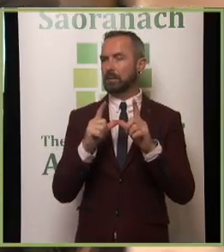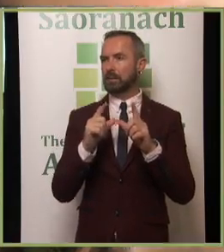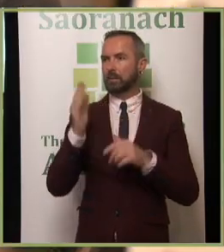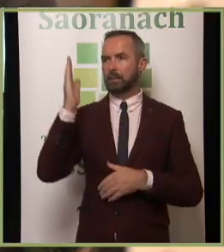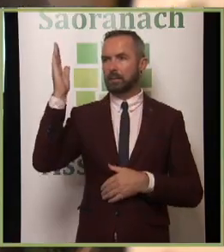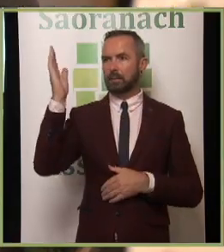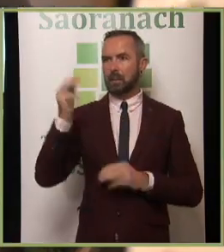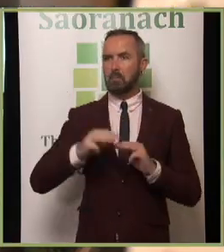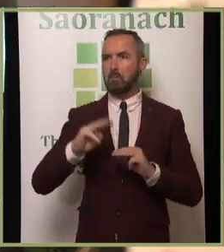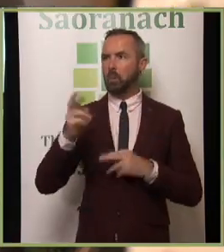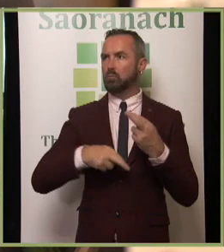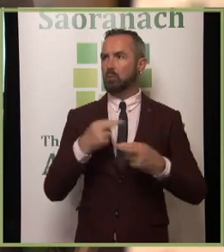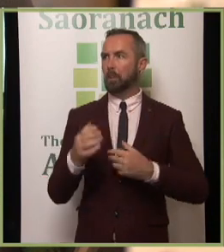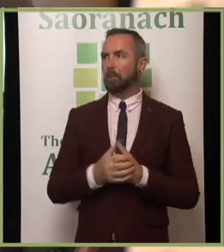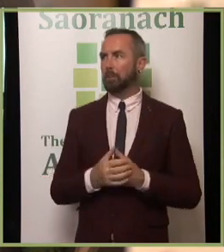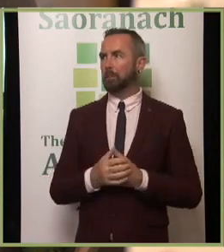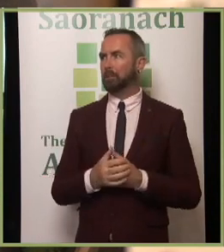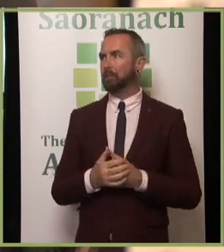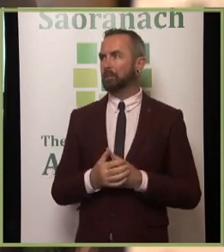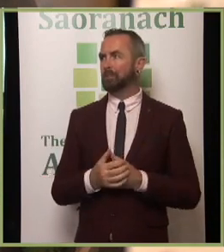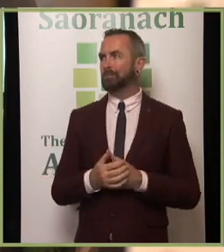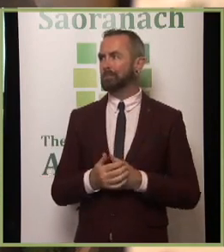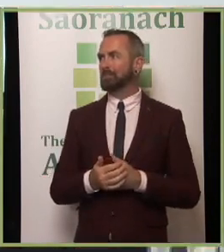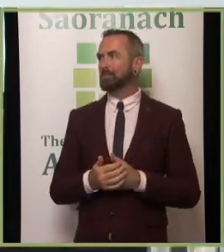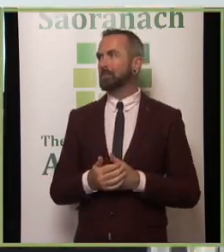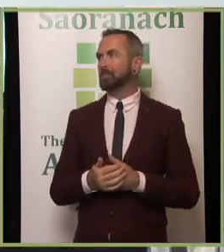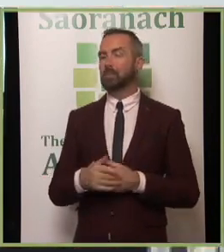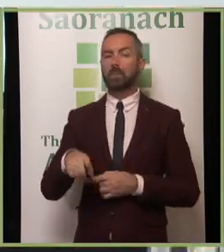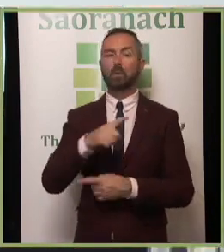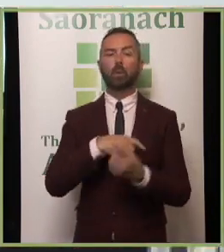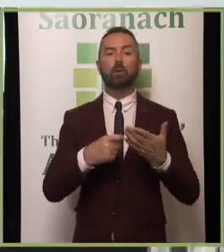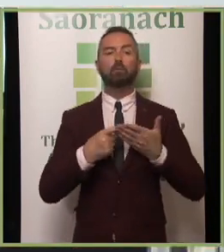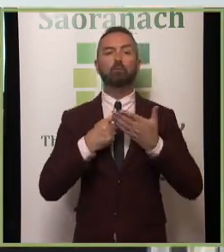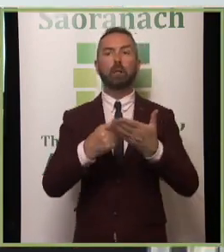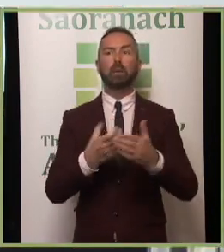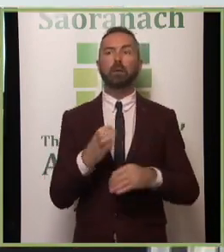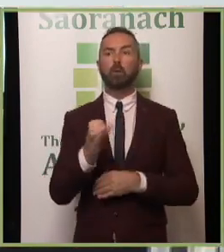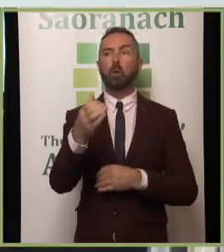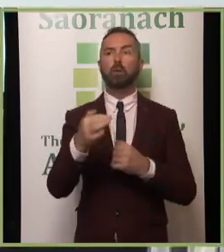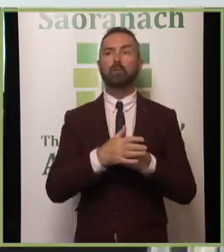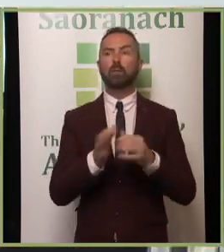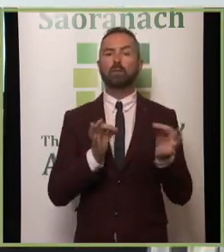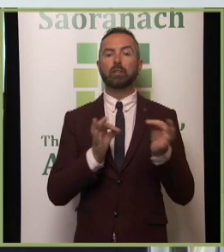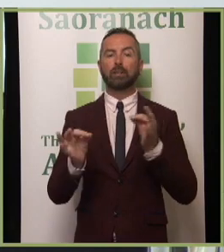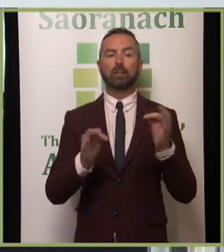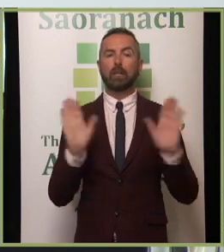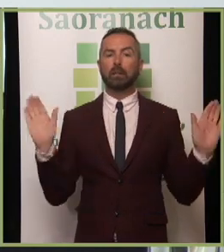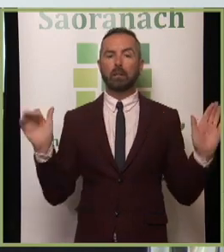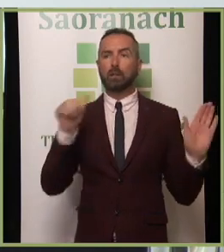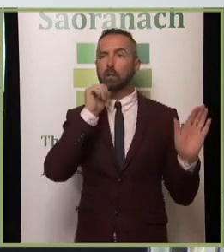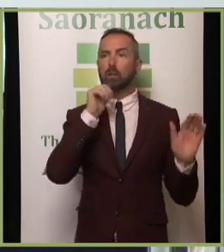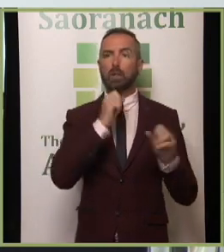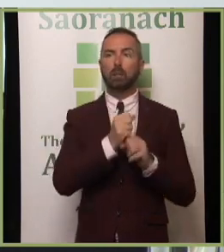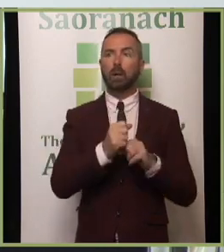That's a majority of the room. And it's just that we're recommending courses and certification. So that it's not to do with landowners being